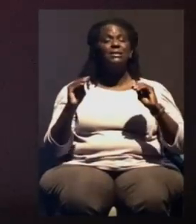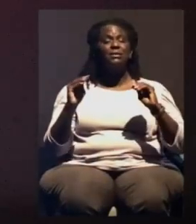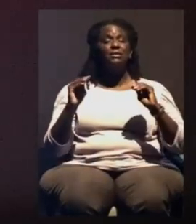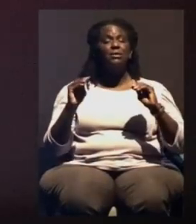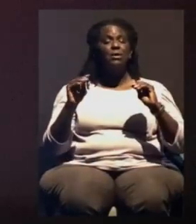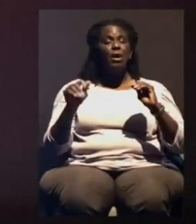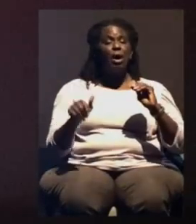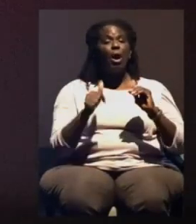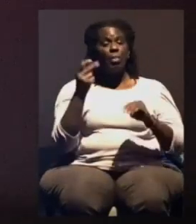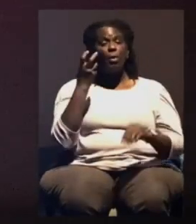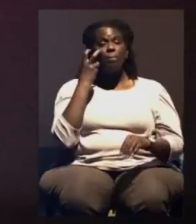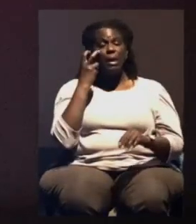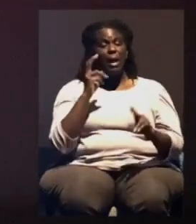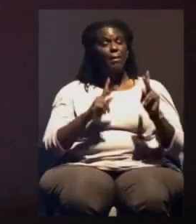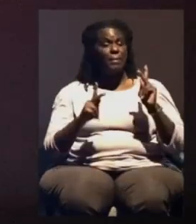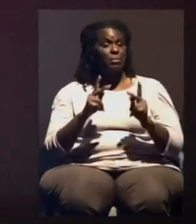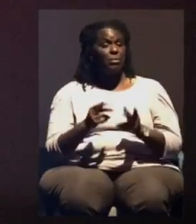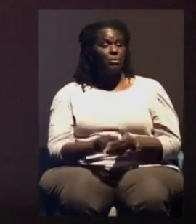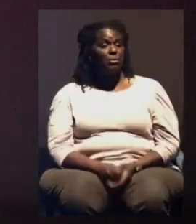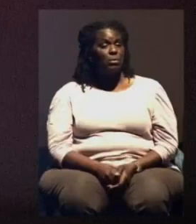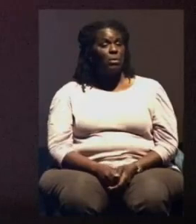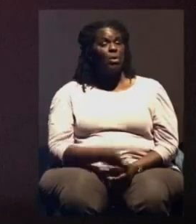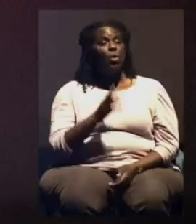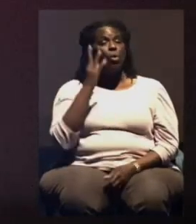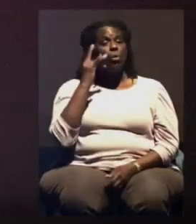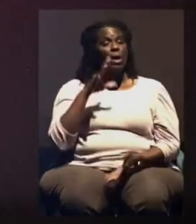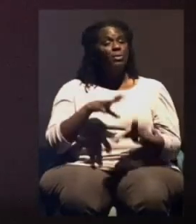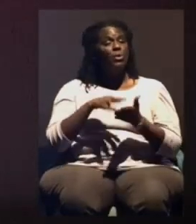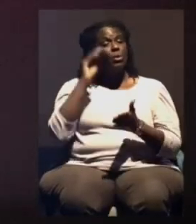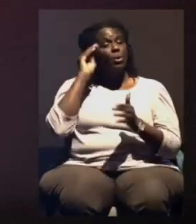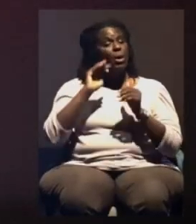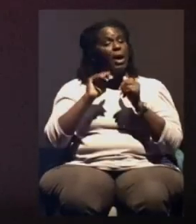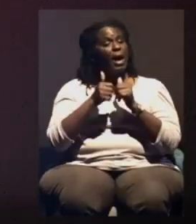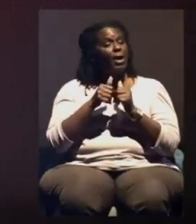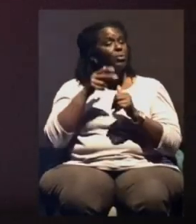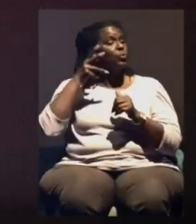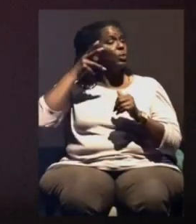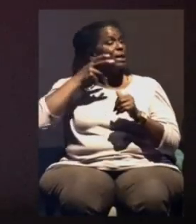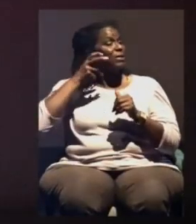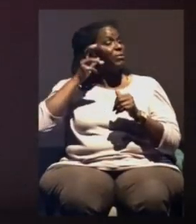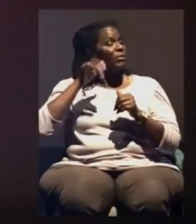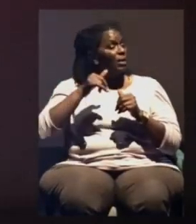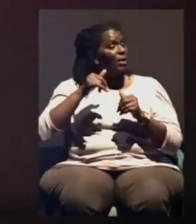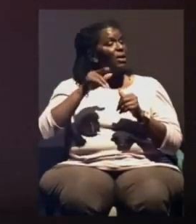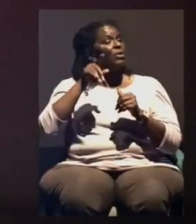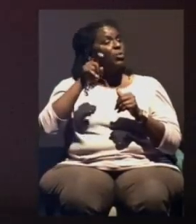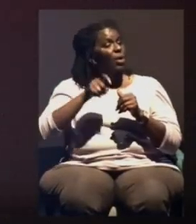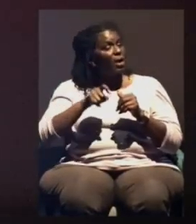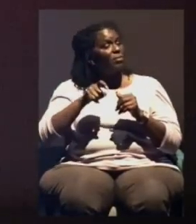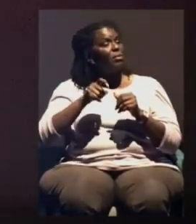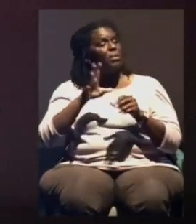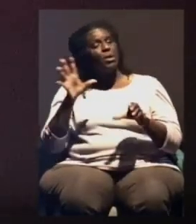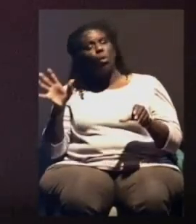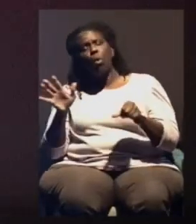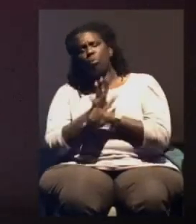this are other blind people. Because to learn how to do this, to be able to do this, you have to be all